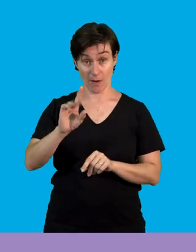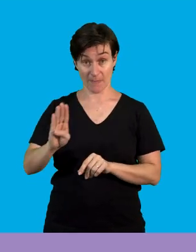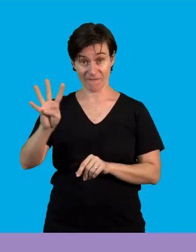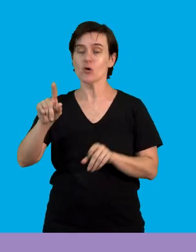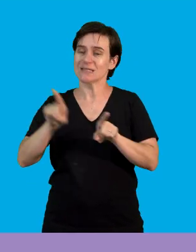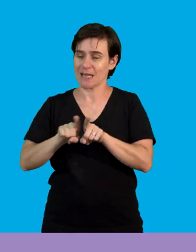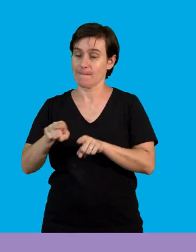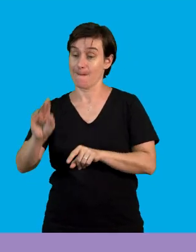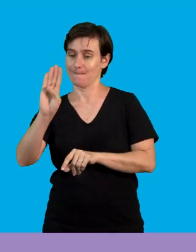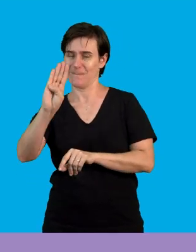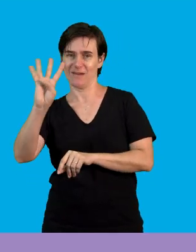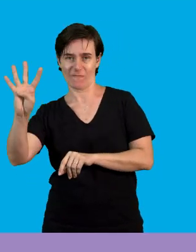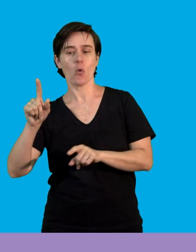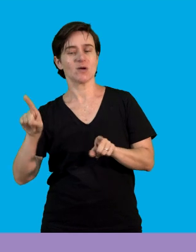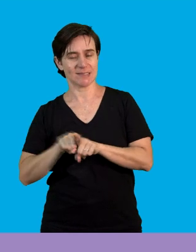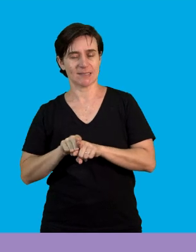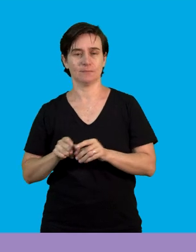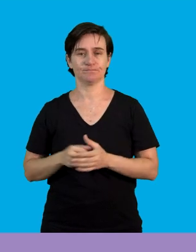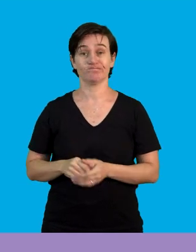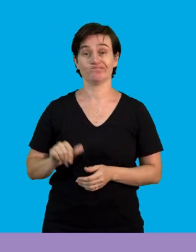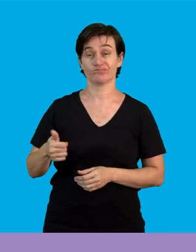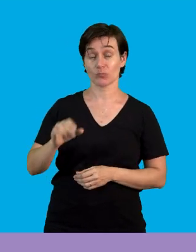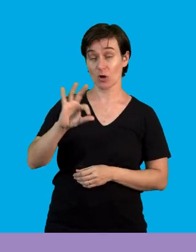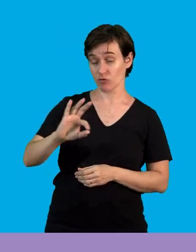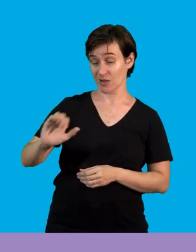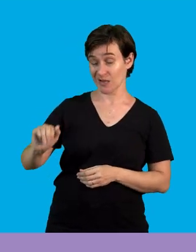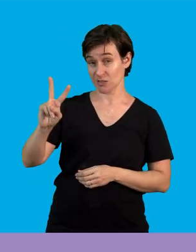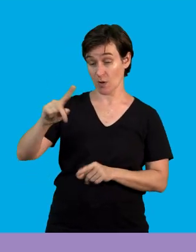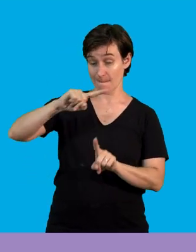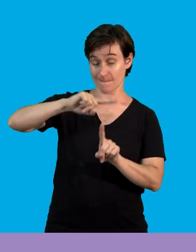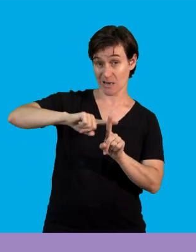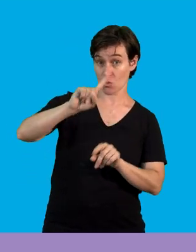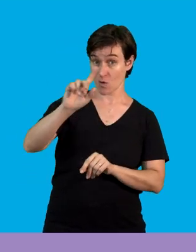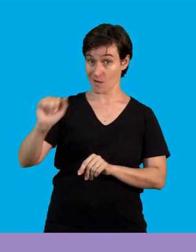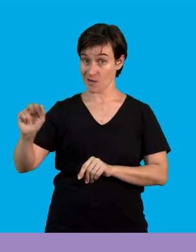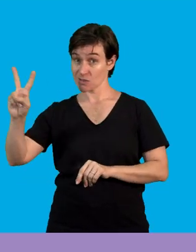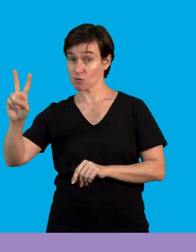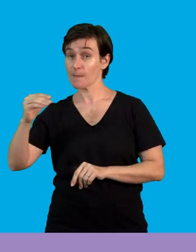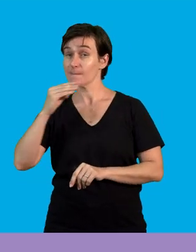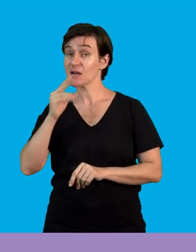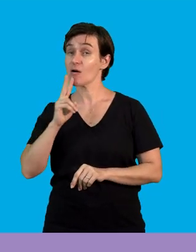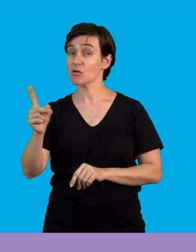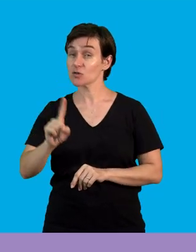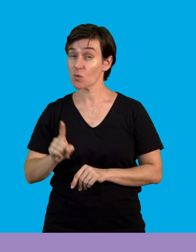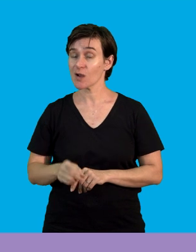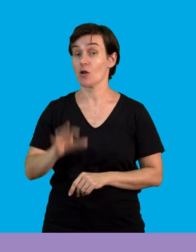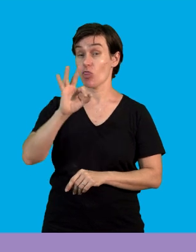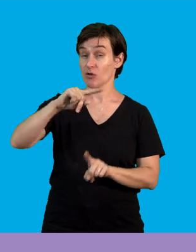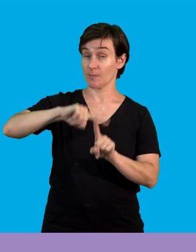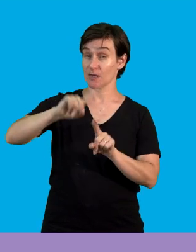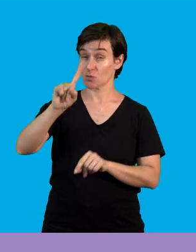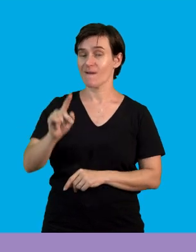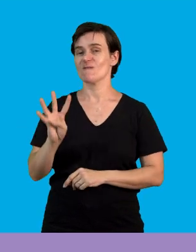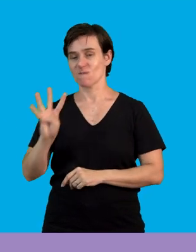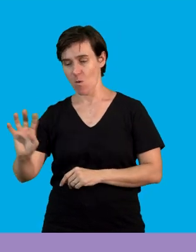4. And then 3a squared and 1a squared would give us 3 plus 1, which